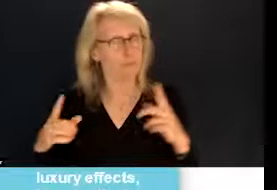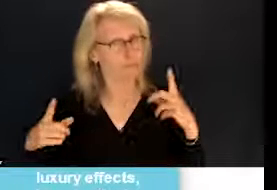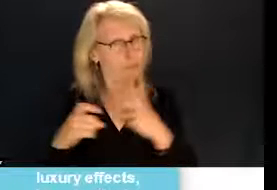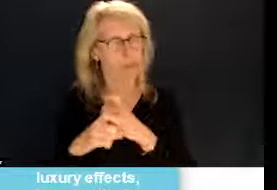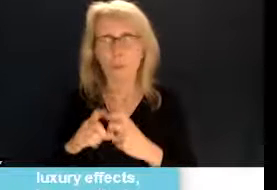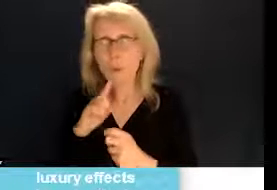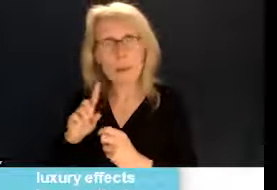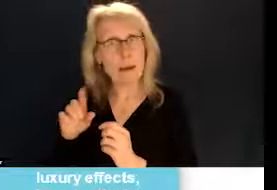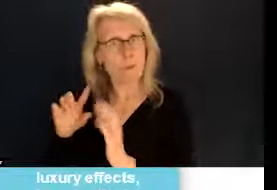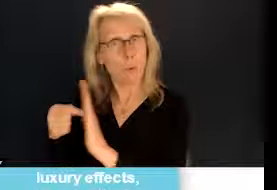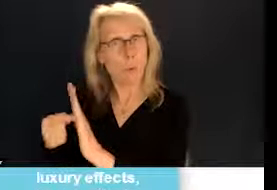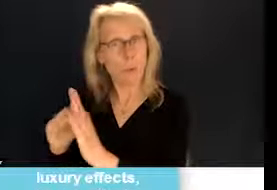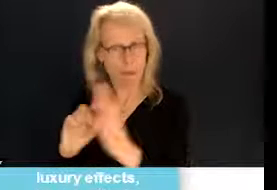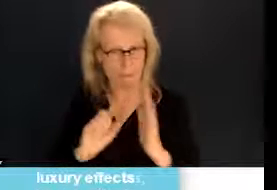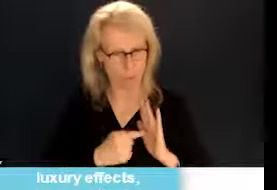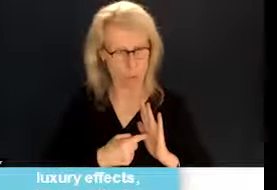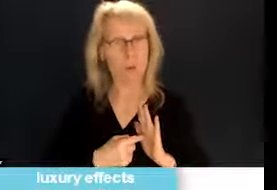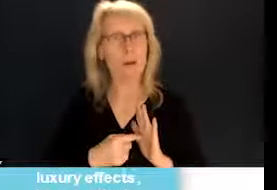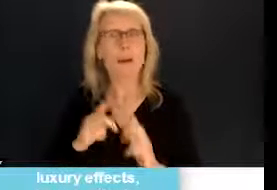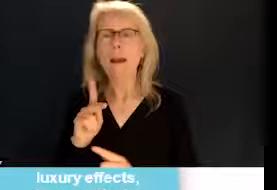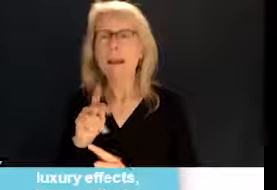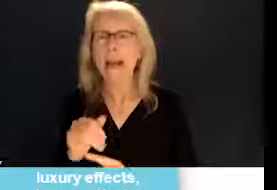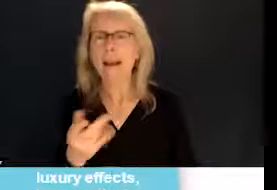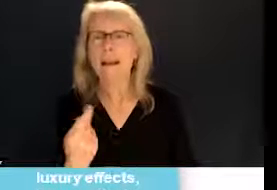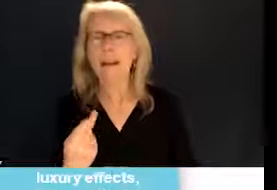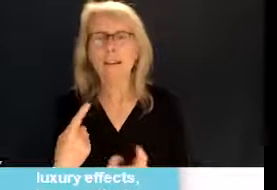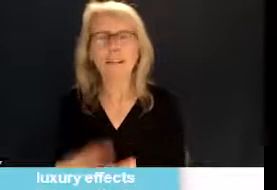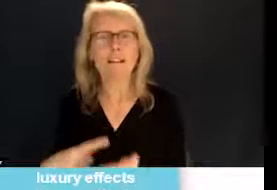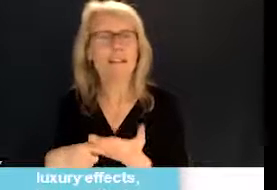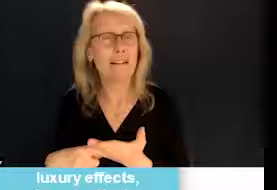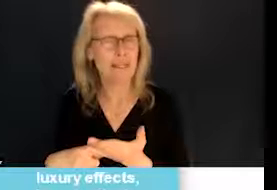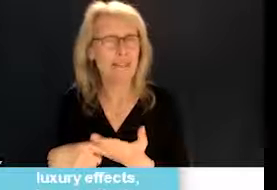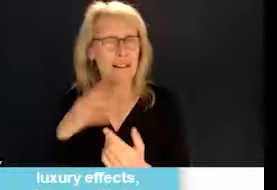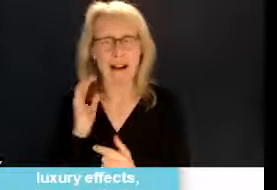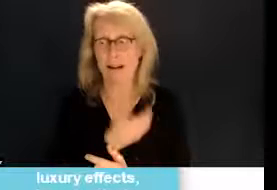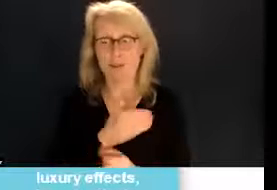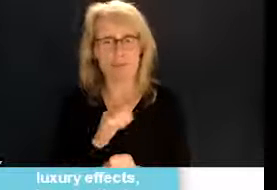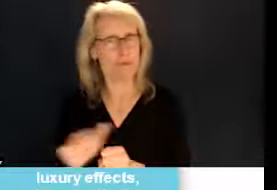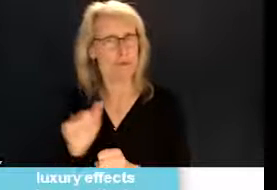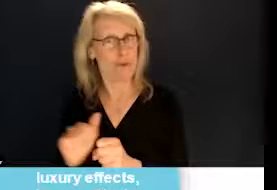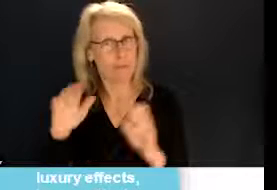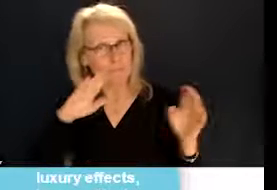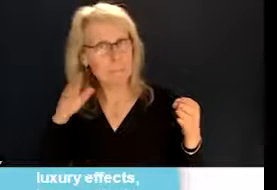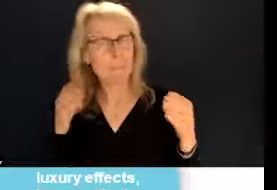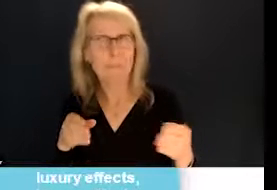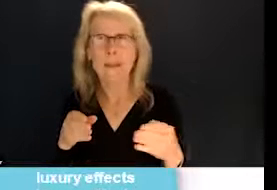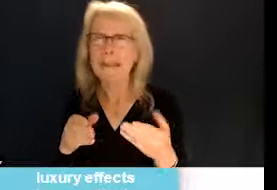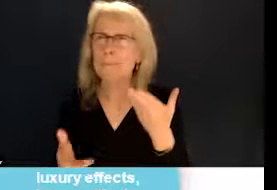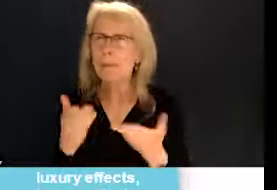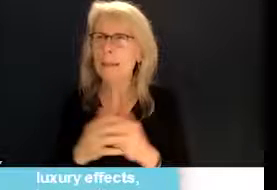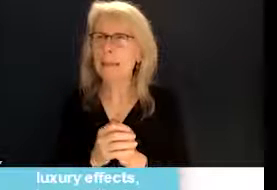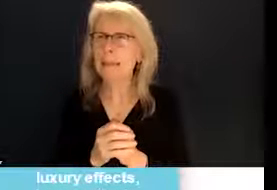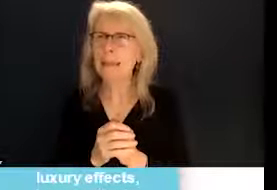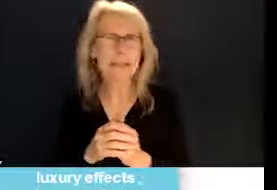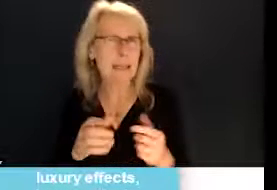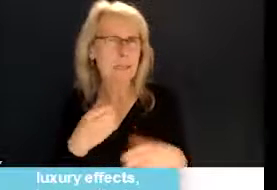play. Kaylee and I had a conversation today about how the work that we do is a lot like putting together a